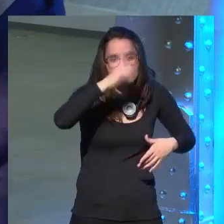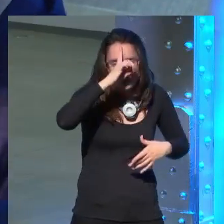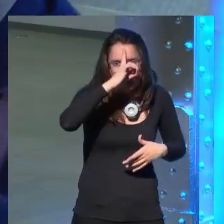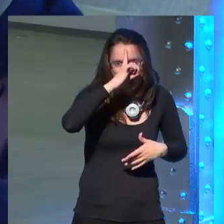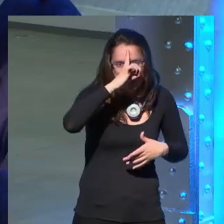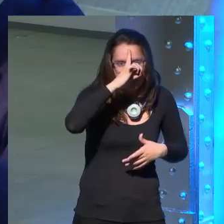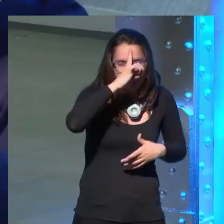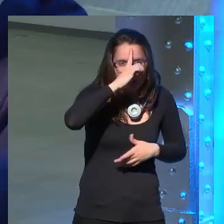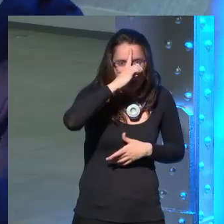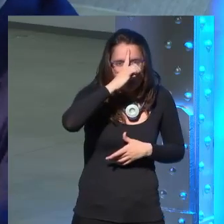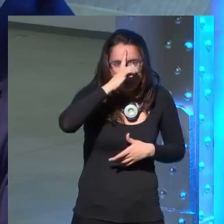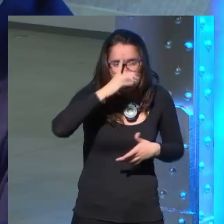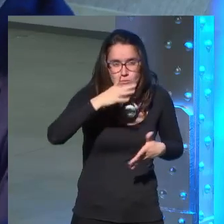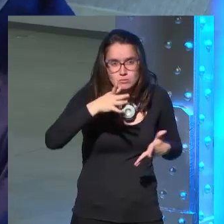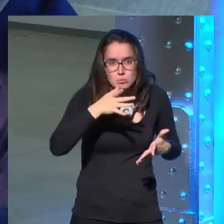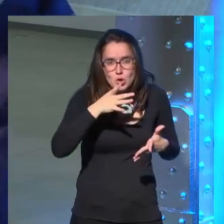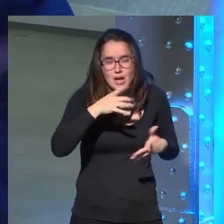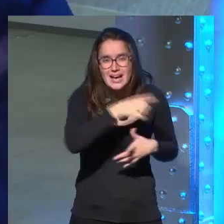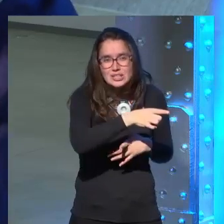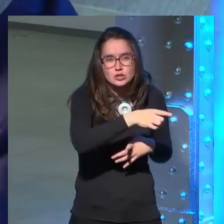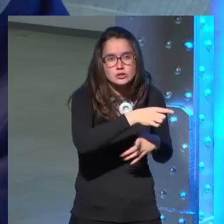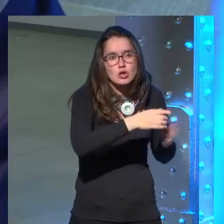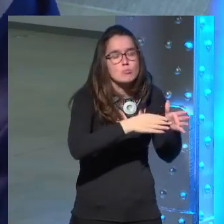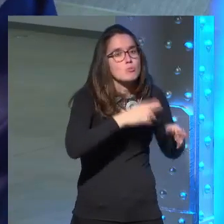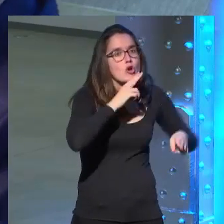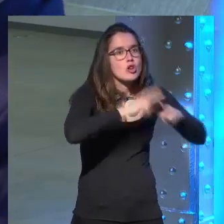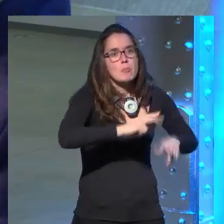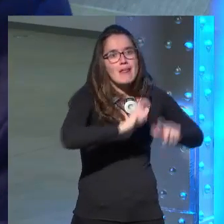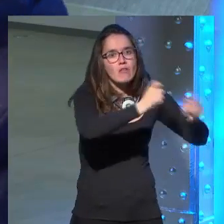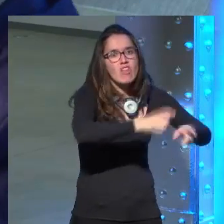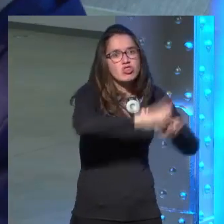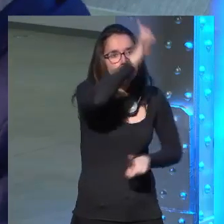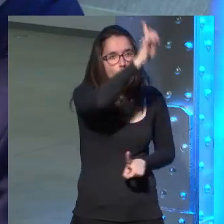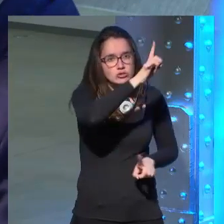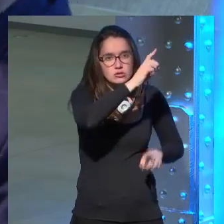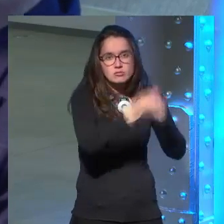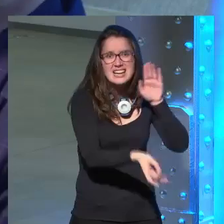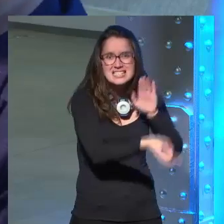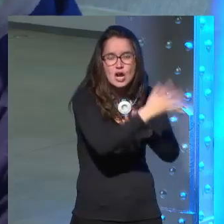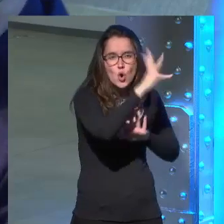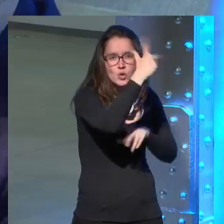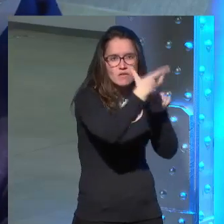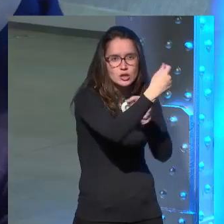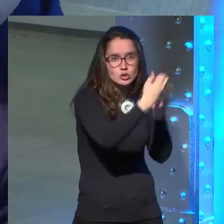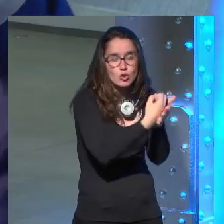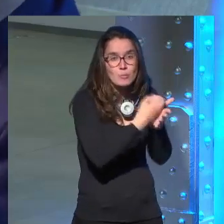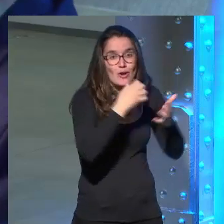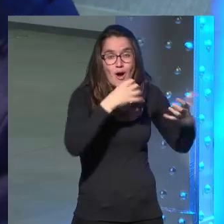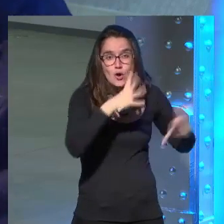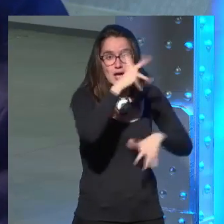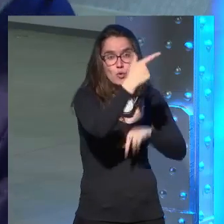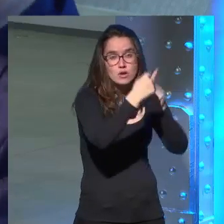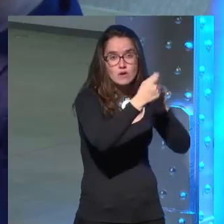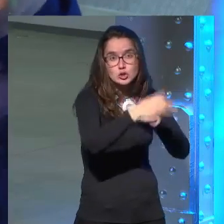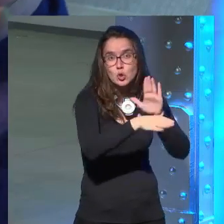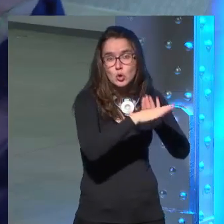So I'm going to call that thing God, which created this thing. But now the universe follows laws, and I'm